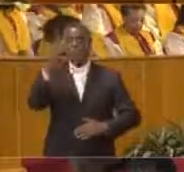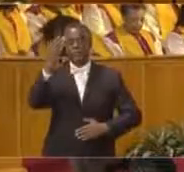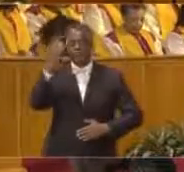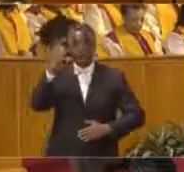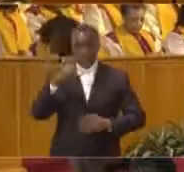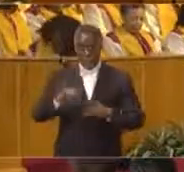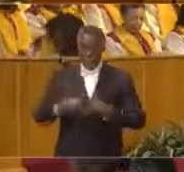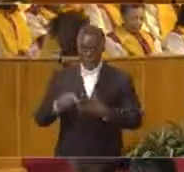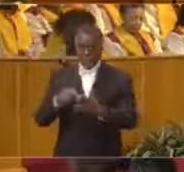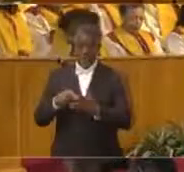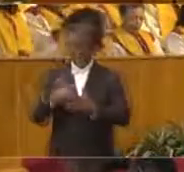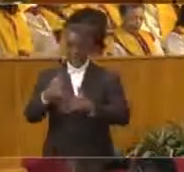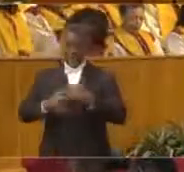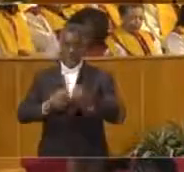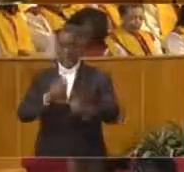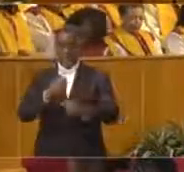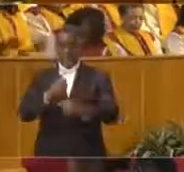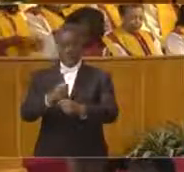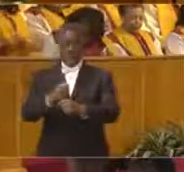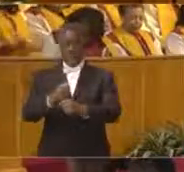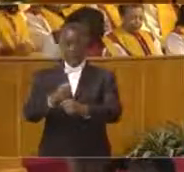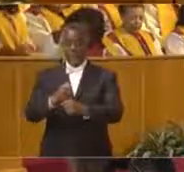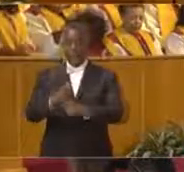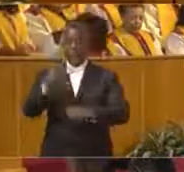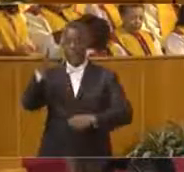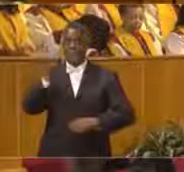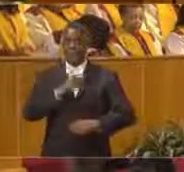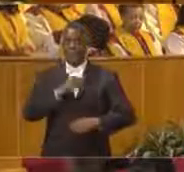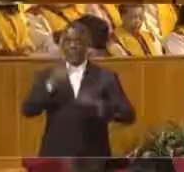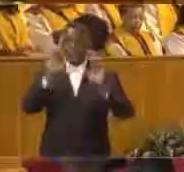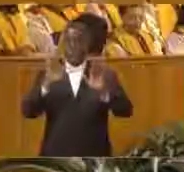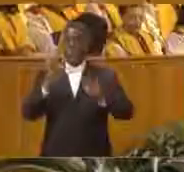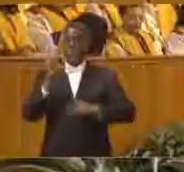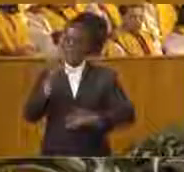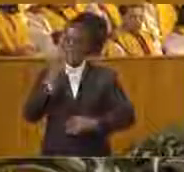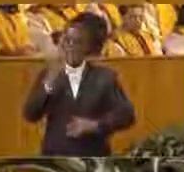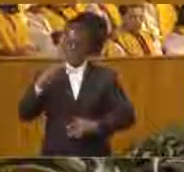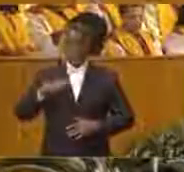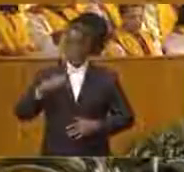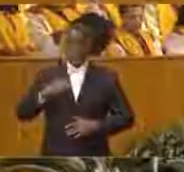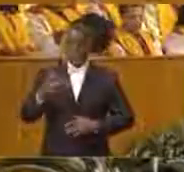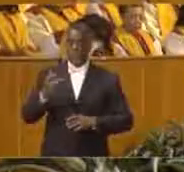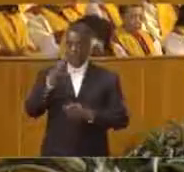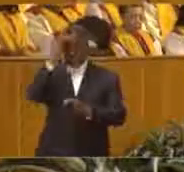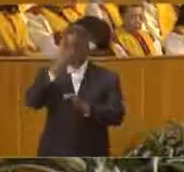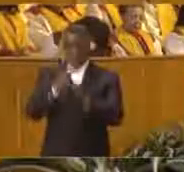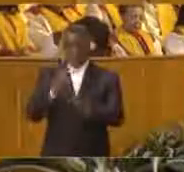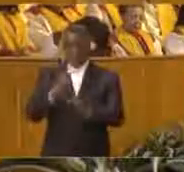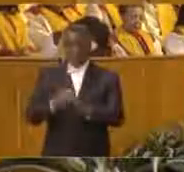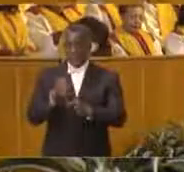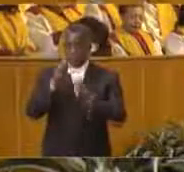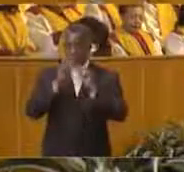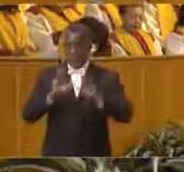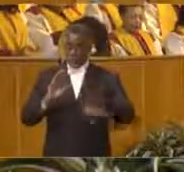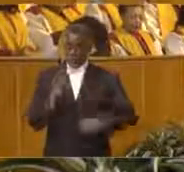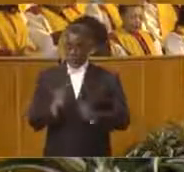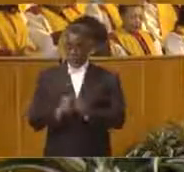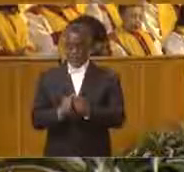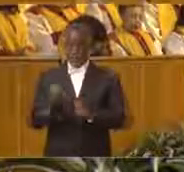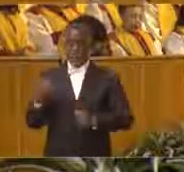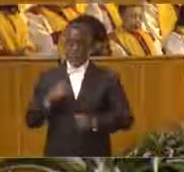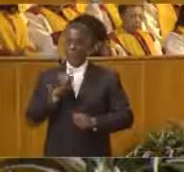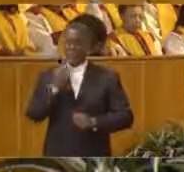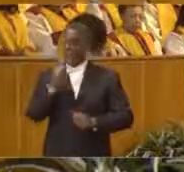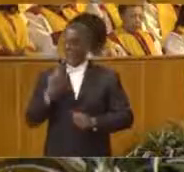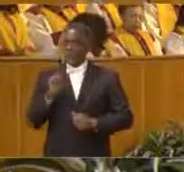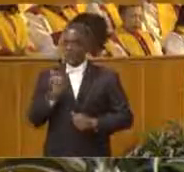even at the beginning of this year for the grace, the mercy, the favor, and the faithfulness that has been blessing us. We are not of